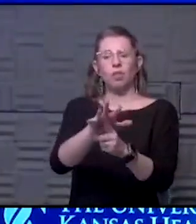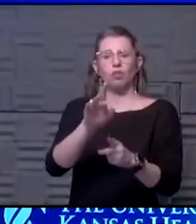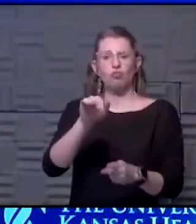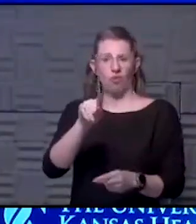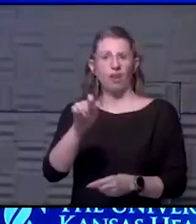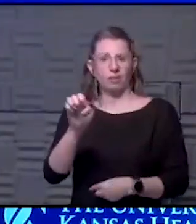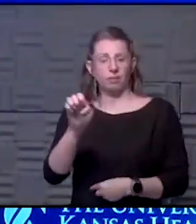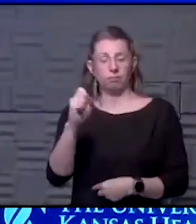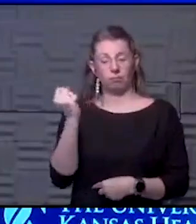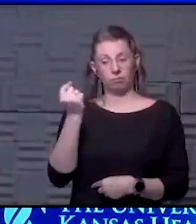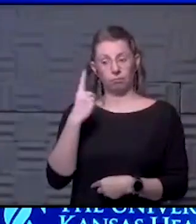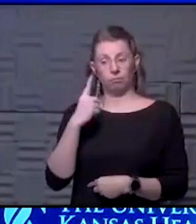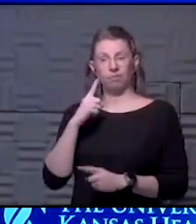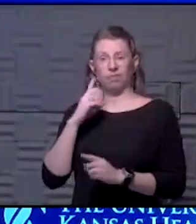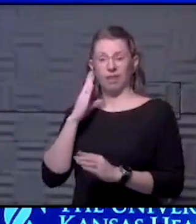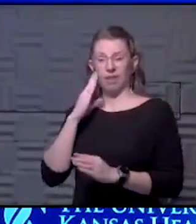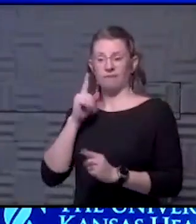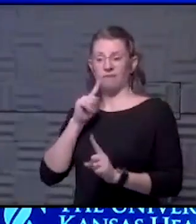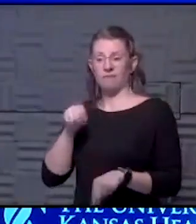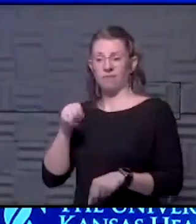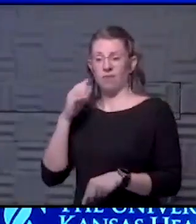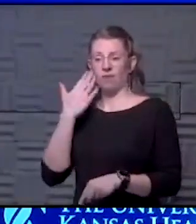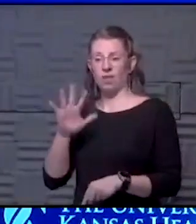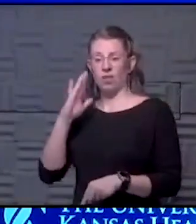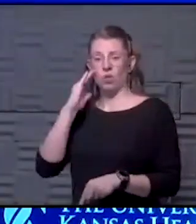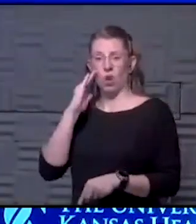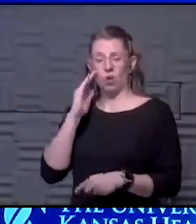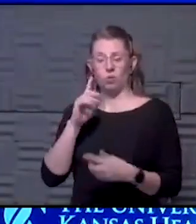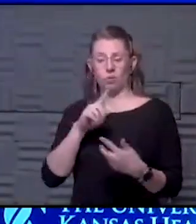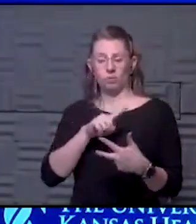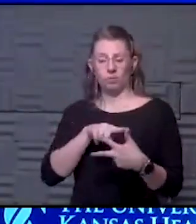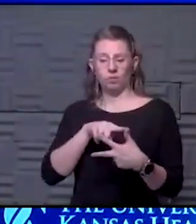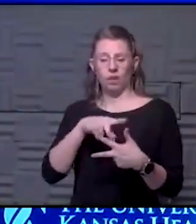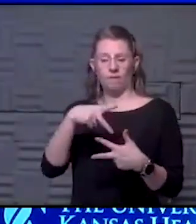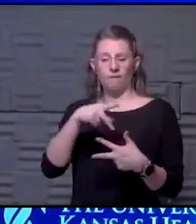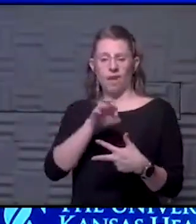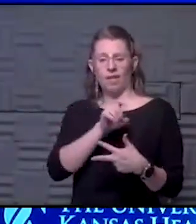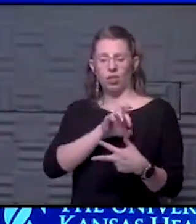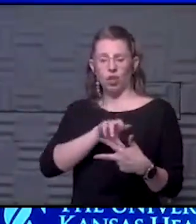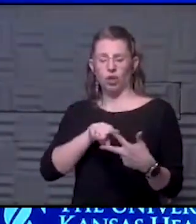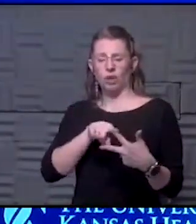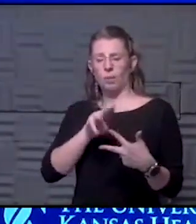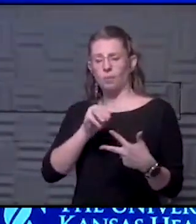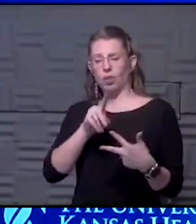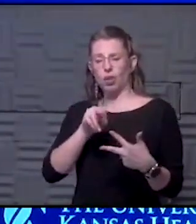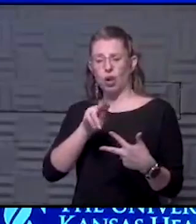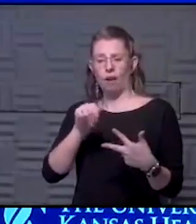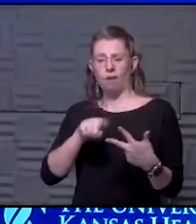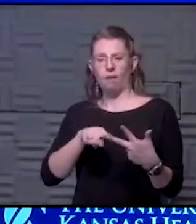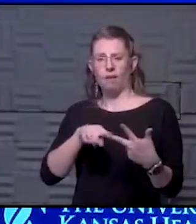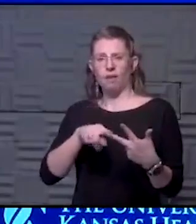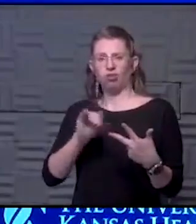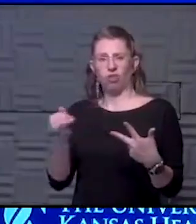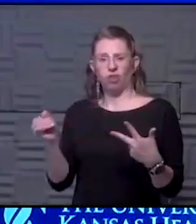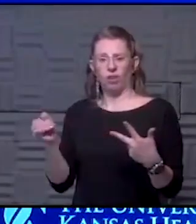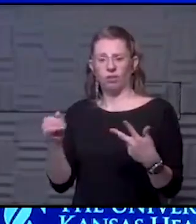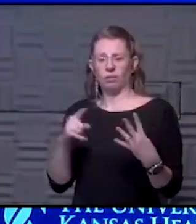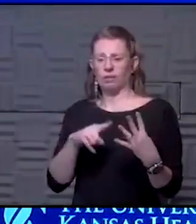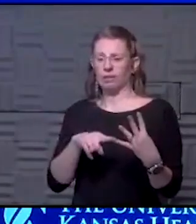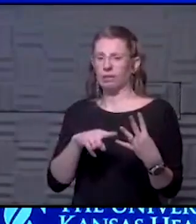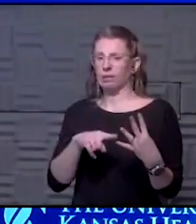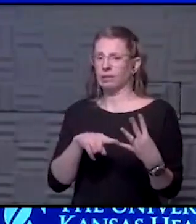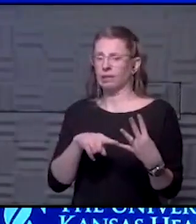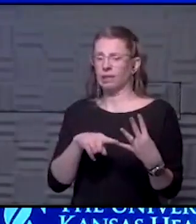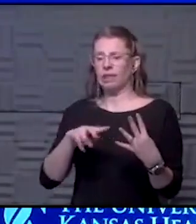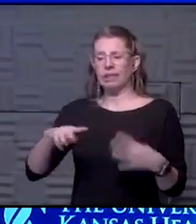the answer to the first part. Moderna, Pfizer, J&J, very effective against people dying from COVID. We're not sure about the